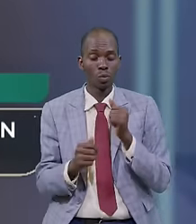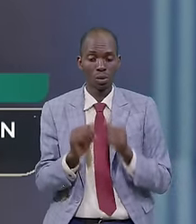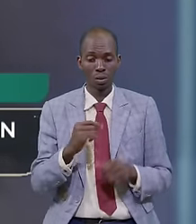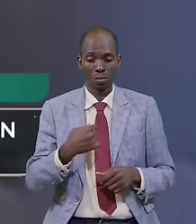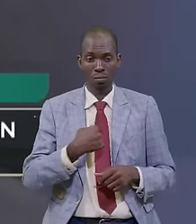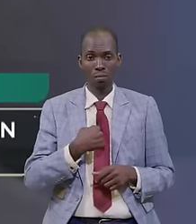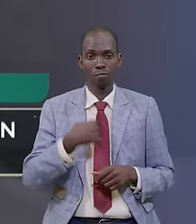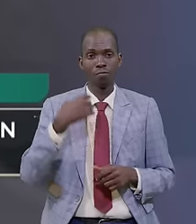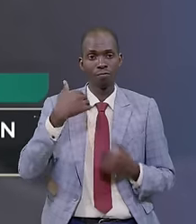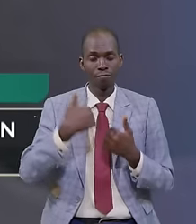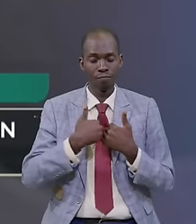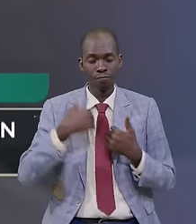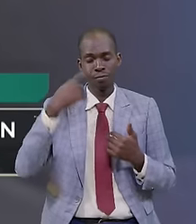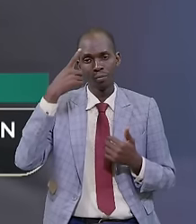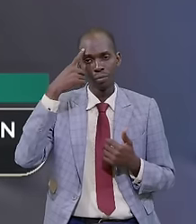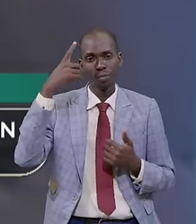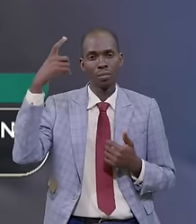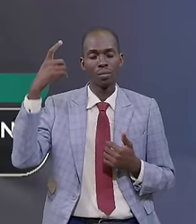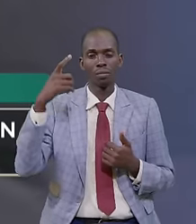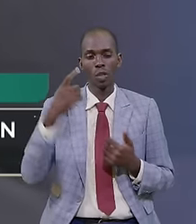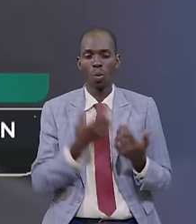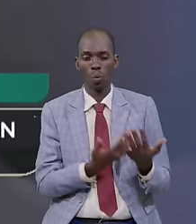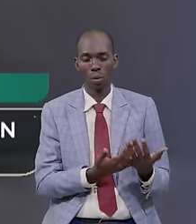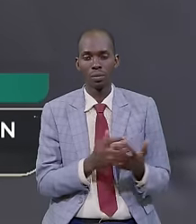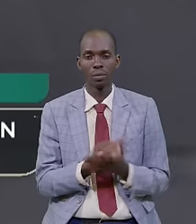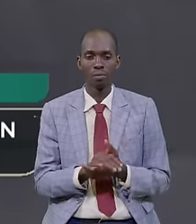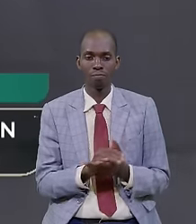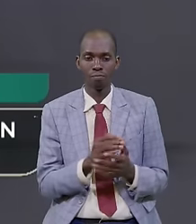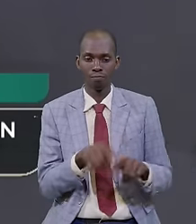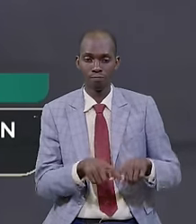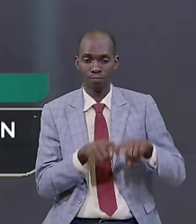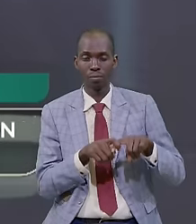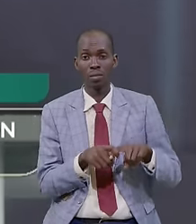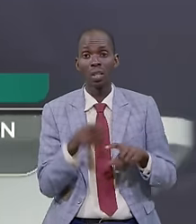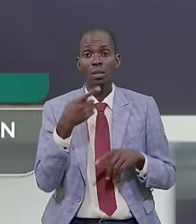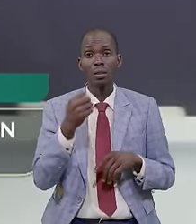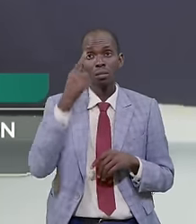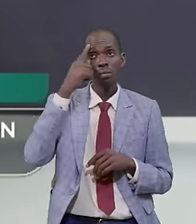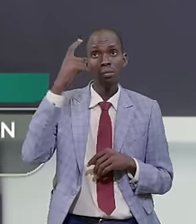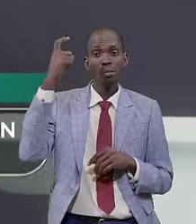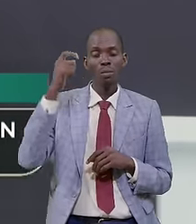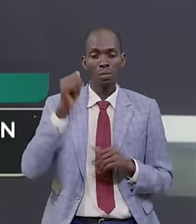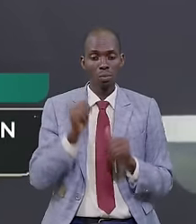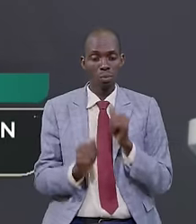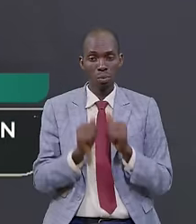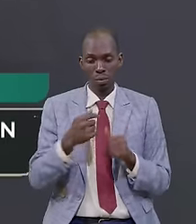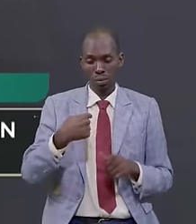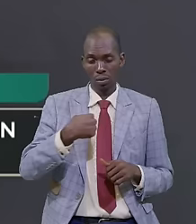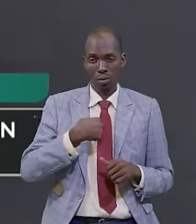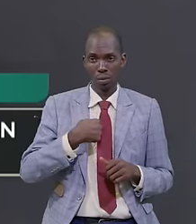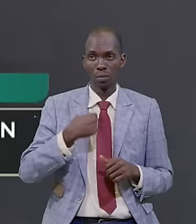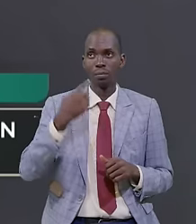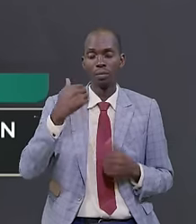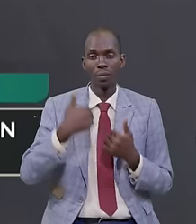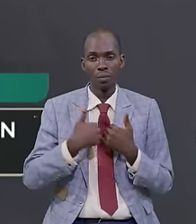I have dreamed. Stop there. The dream which I